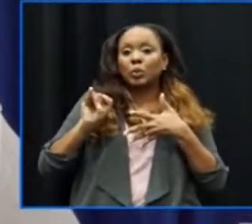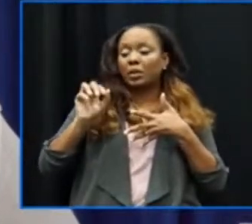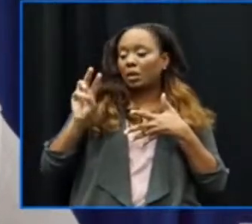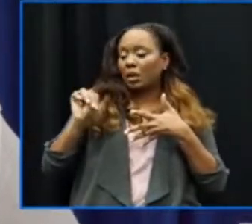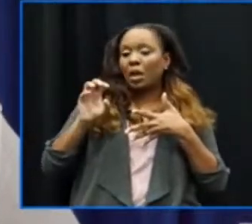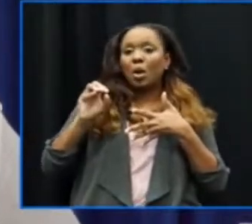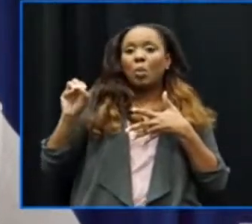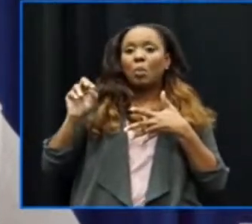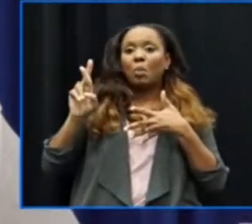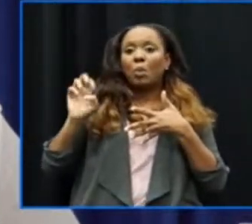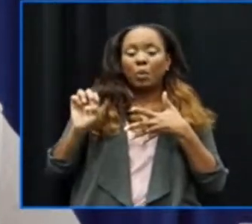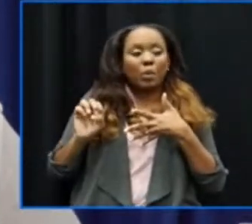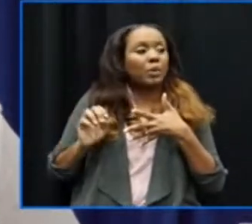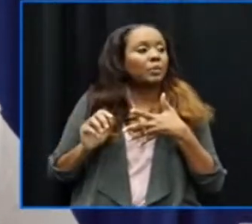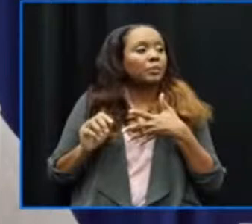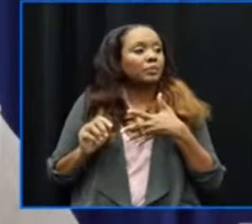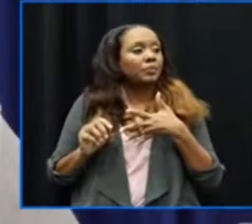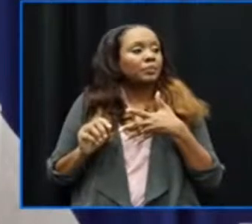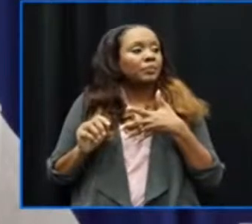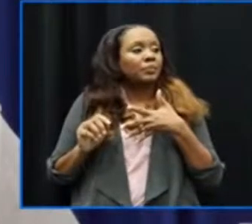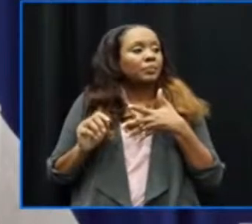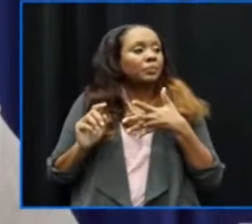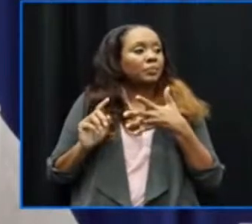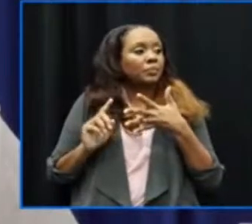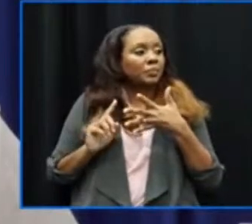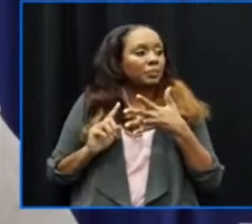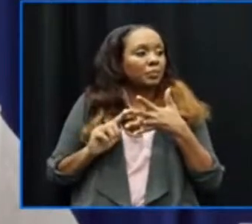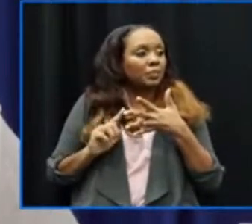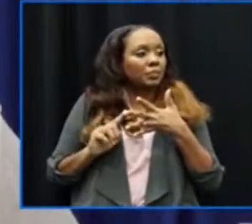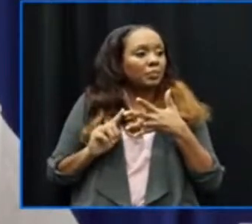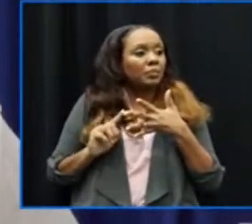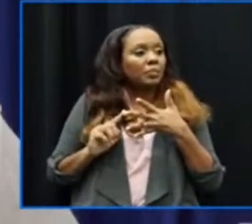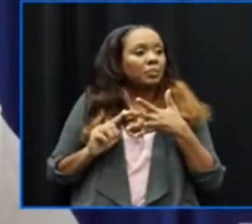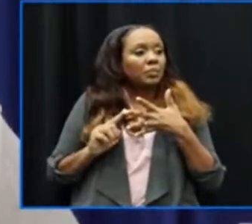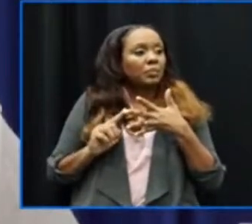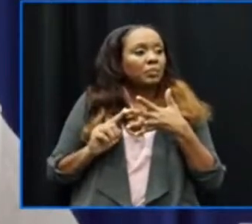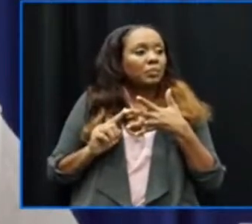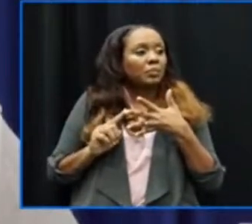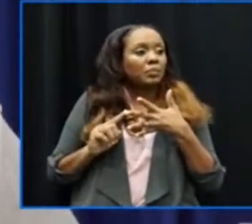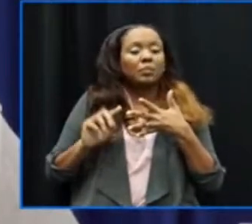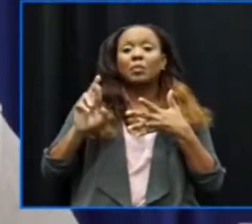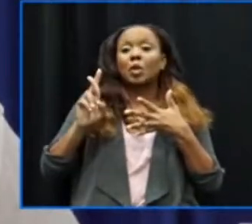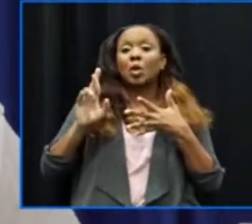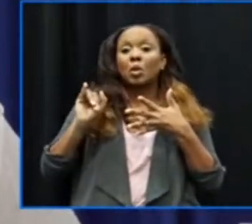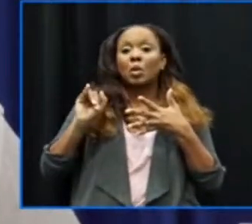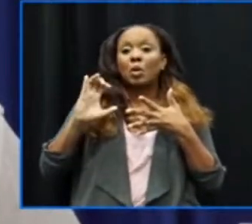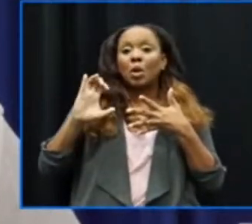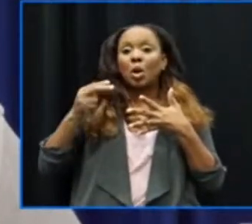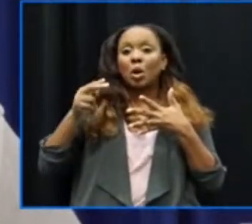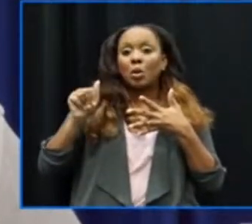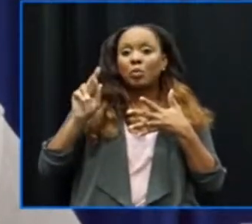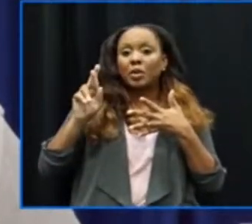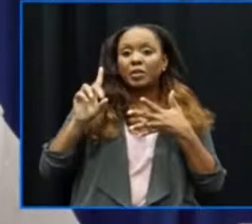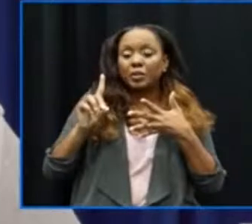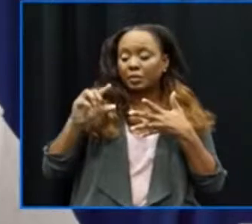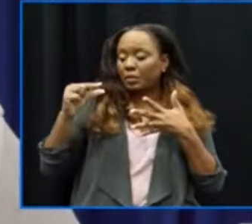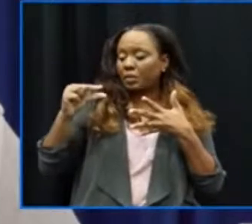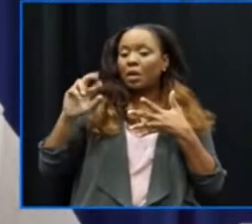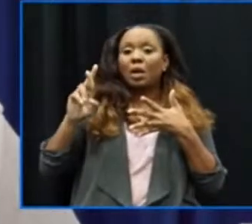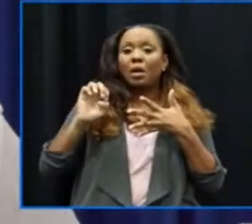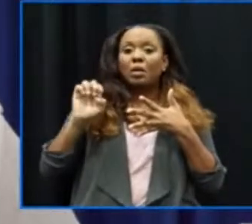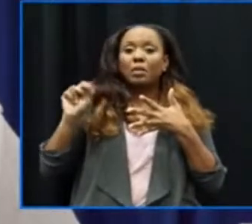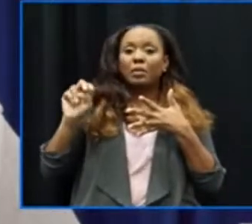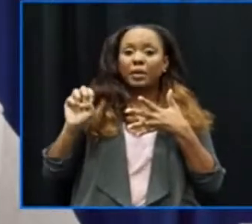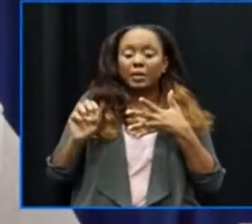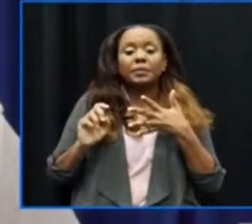Ms. Tony Moore, and the General Secretary of the National Union of Public Workers, Richard Green, and then of course Mr.